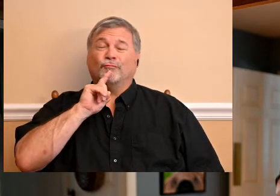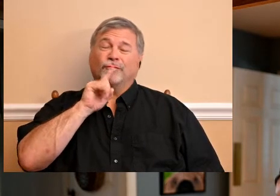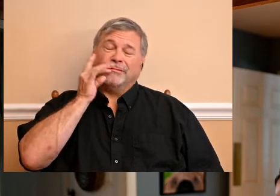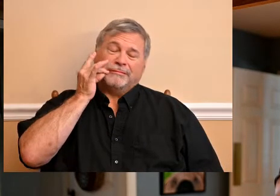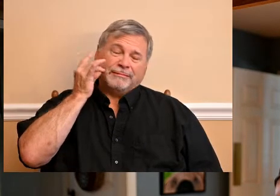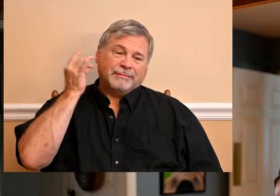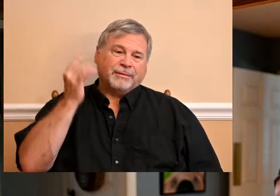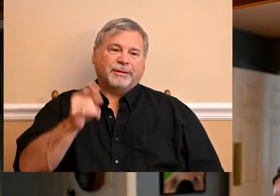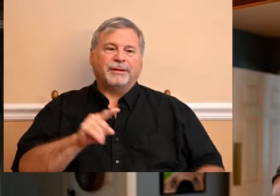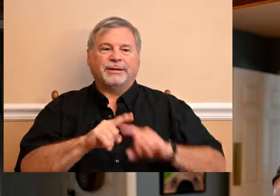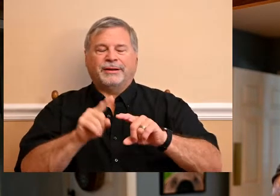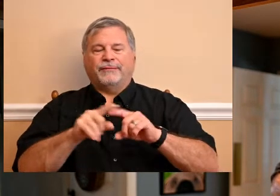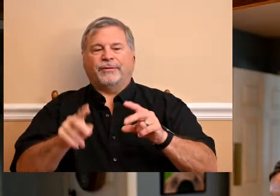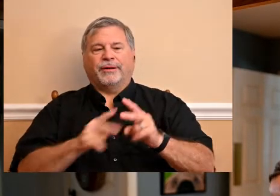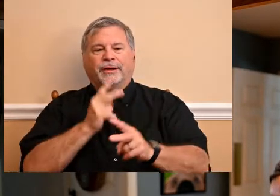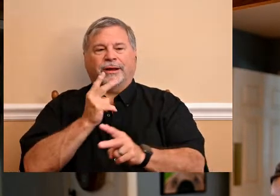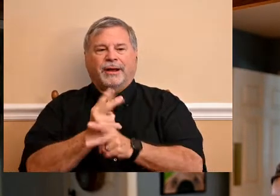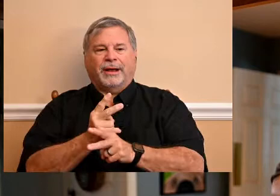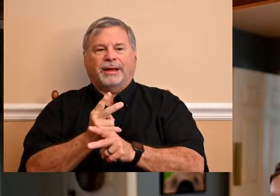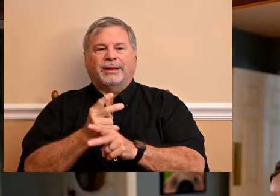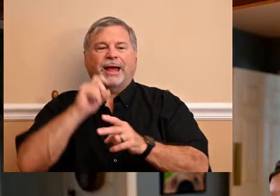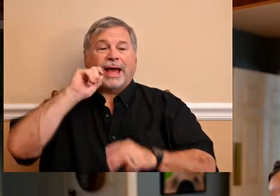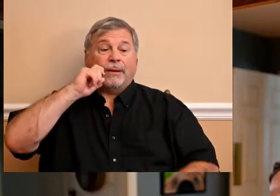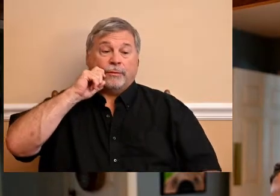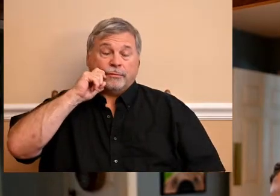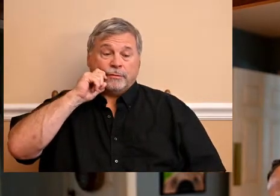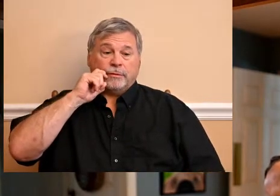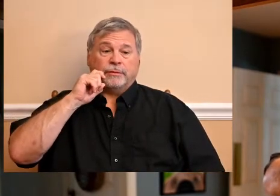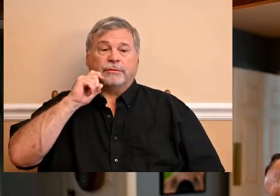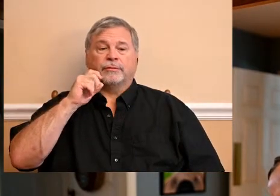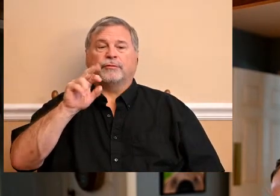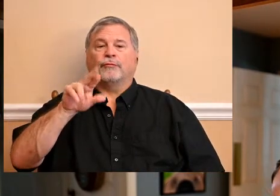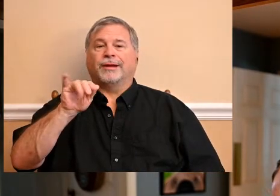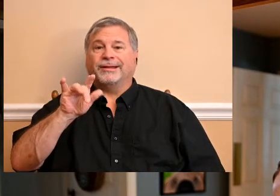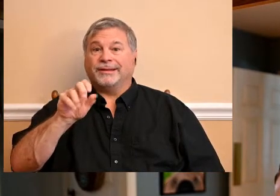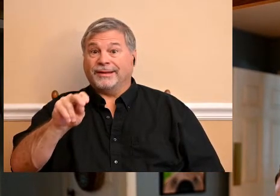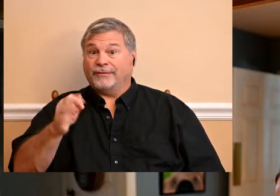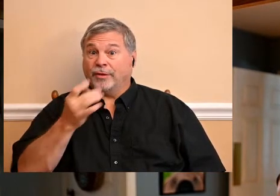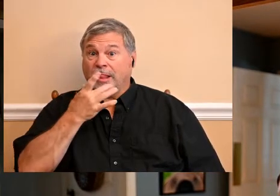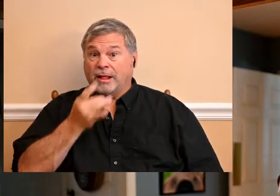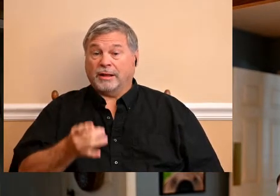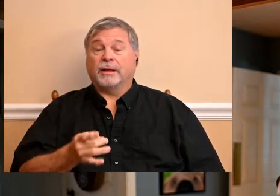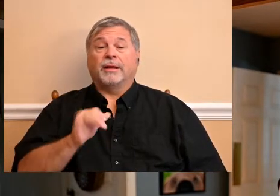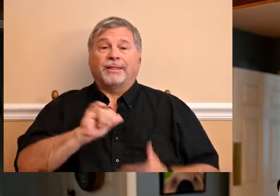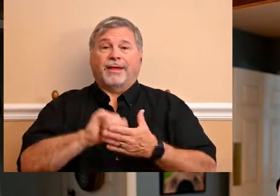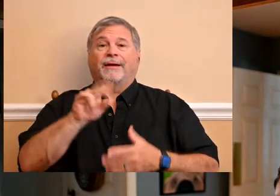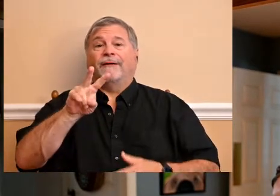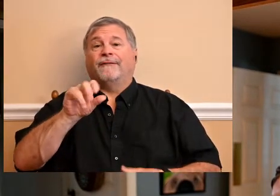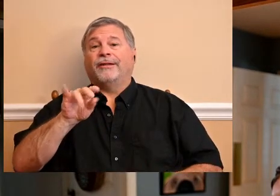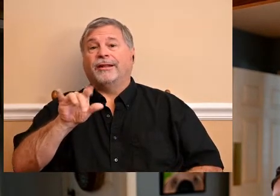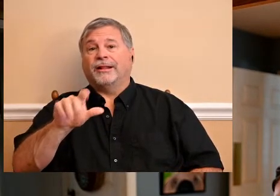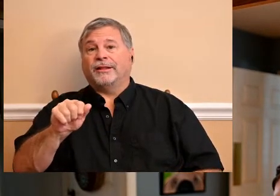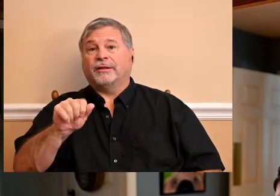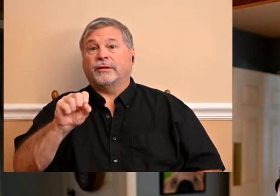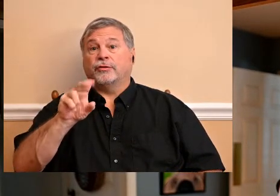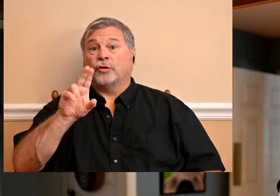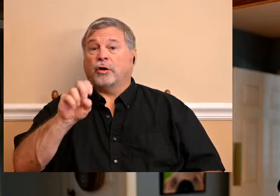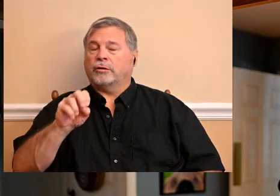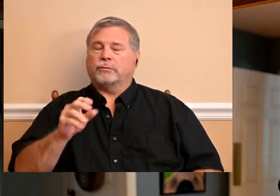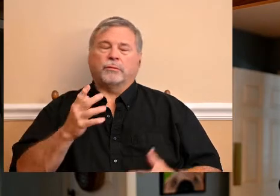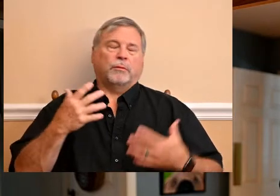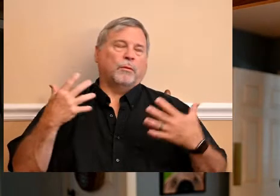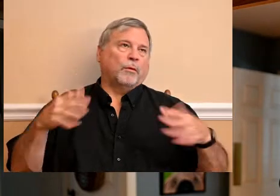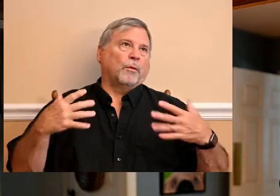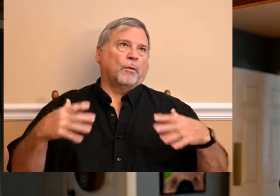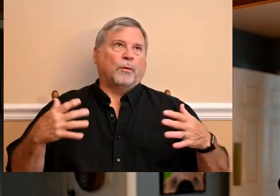Wow, that's really, really good. The different kinds of apples, raisins if you like them, that vanilla